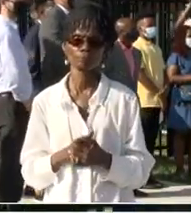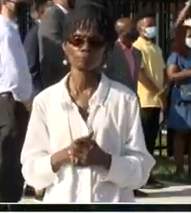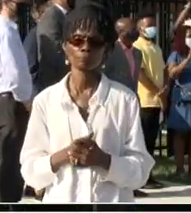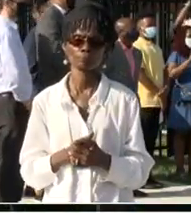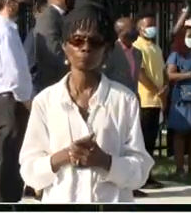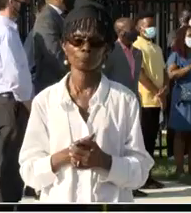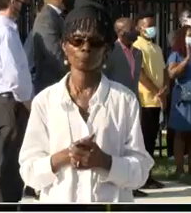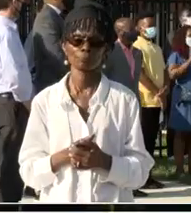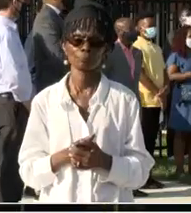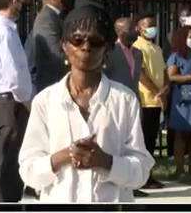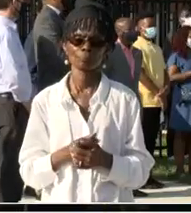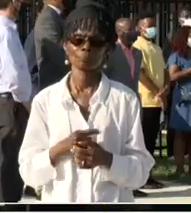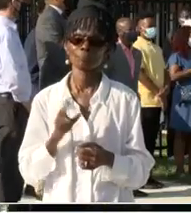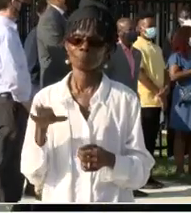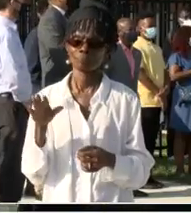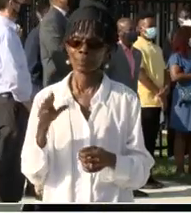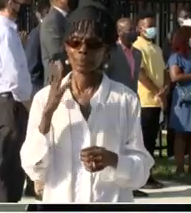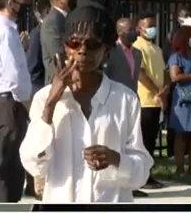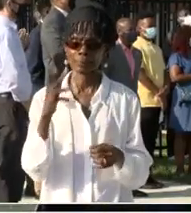what? Slow